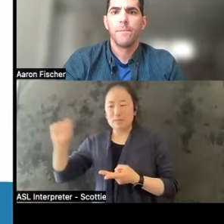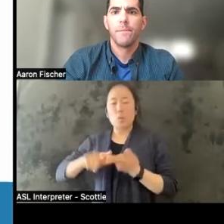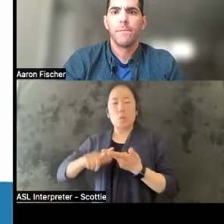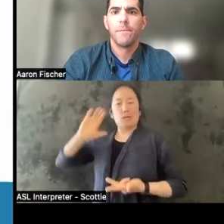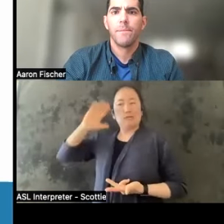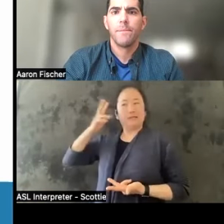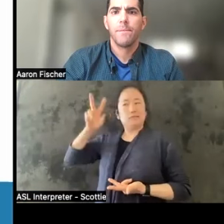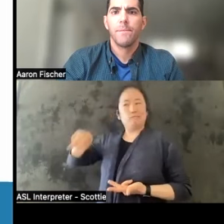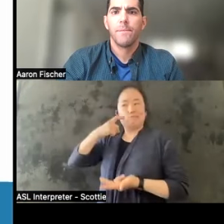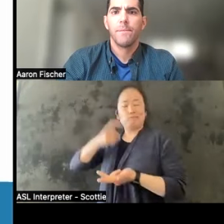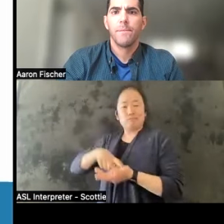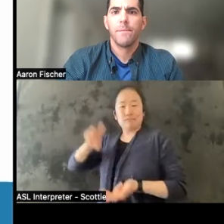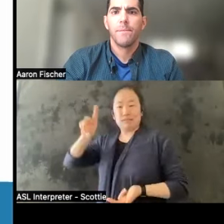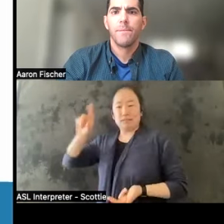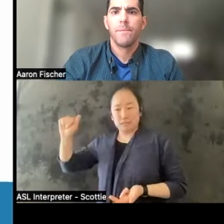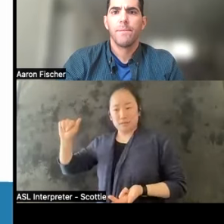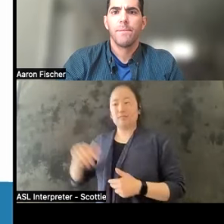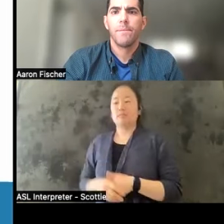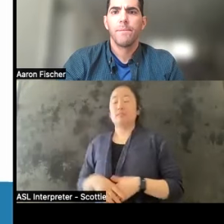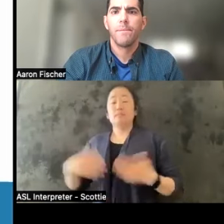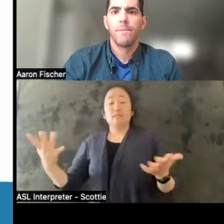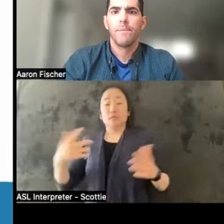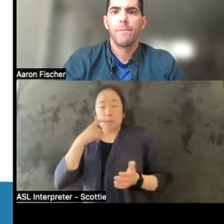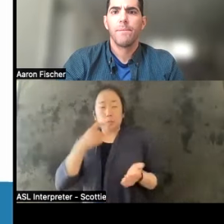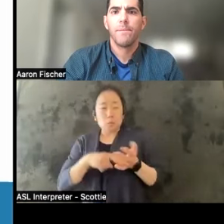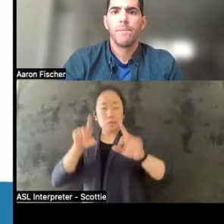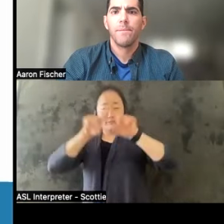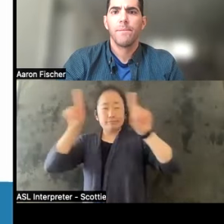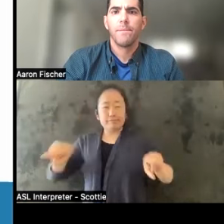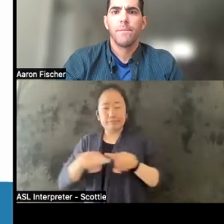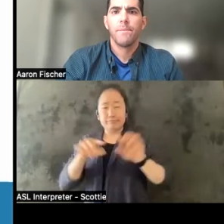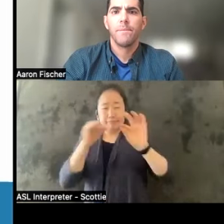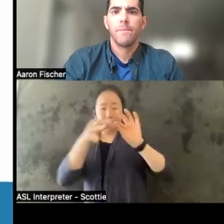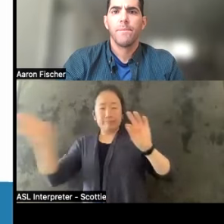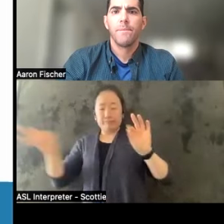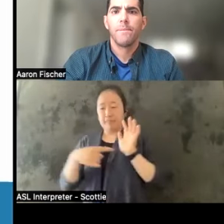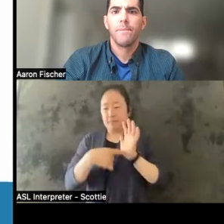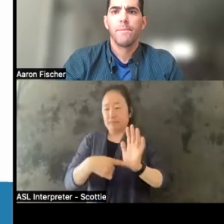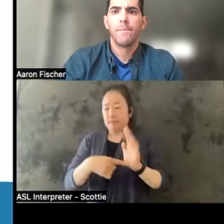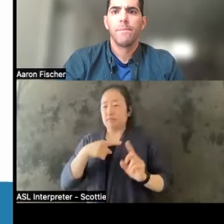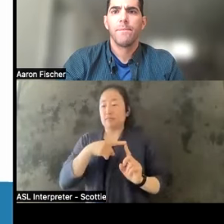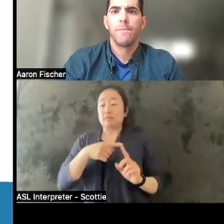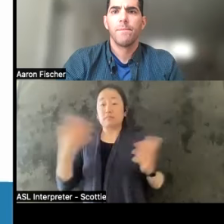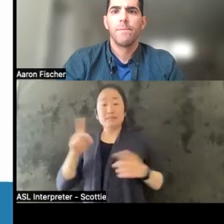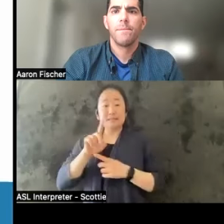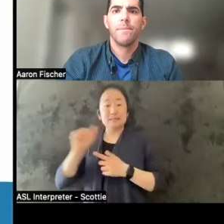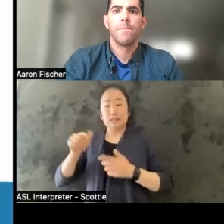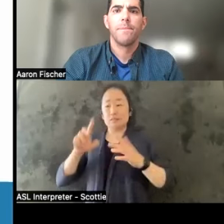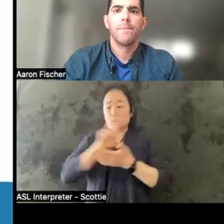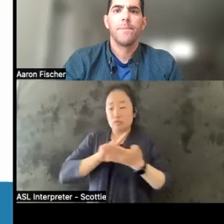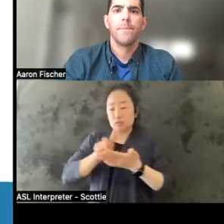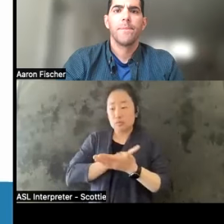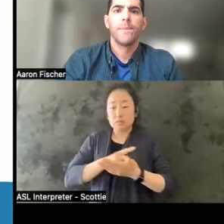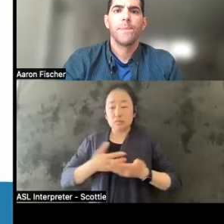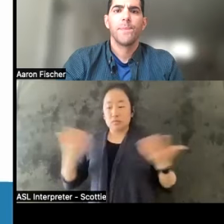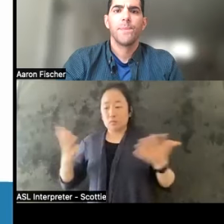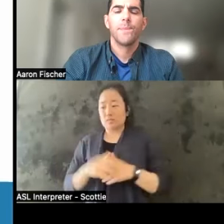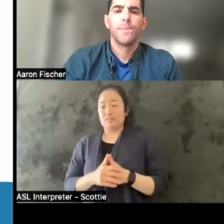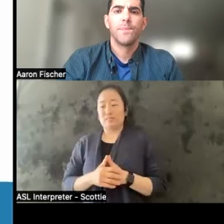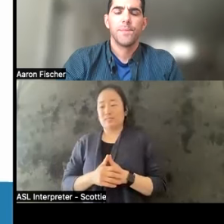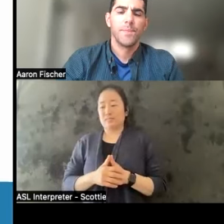disability. And as you can see on the screen here, some of the examples of what disability discrimination include are a failure